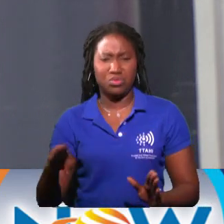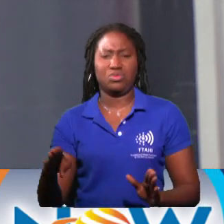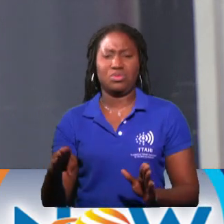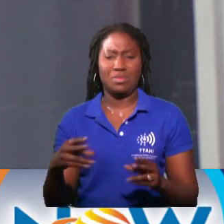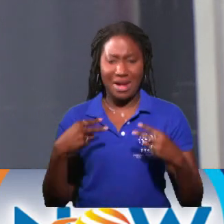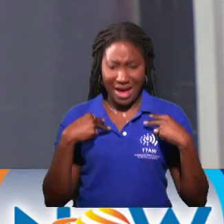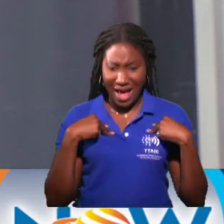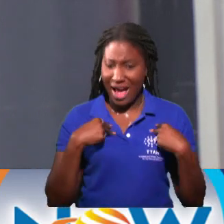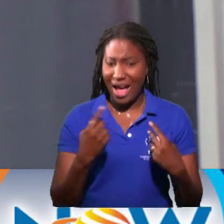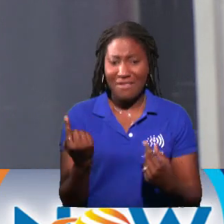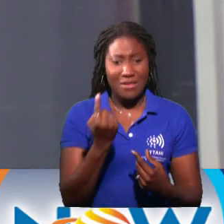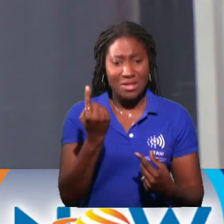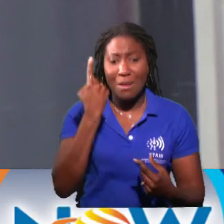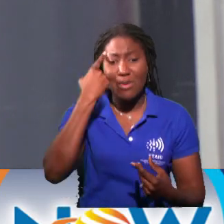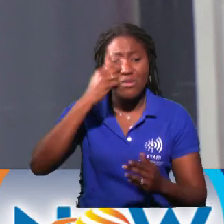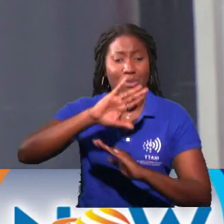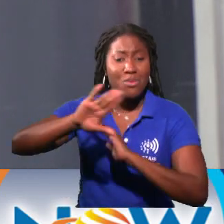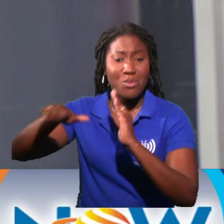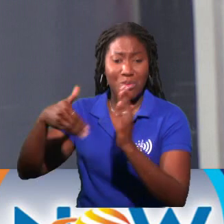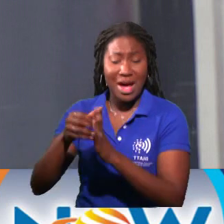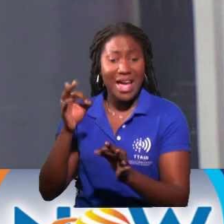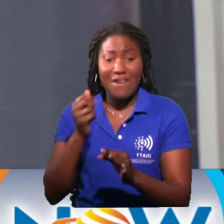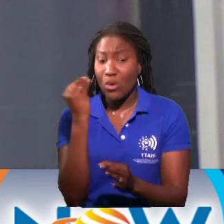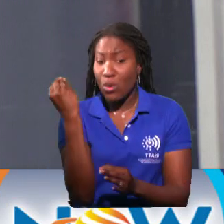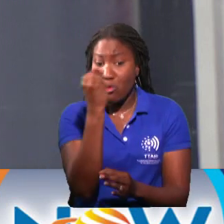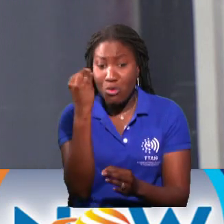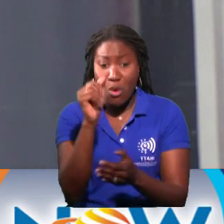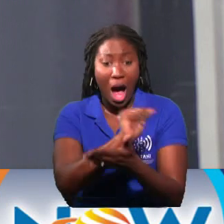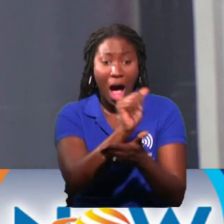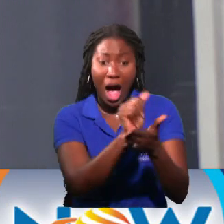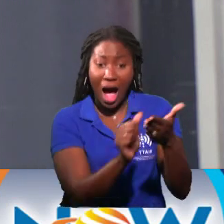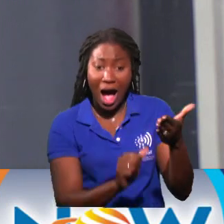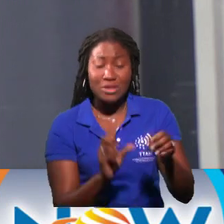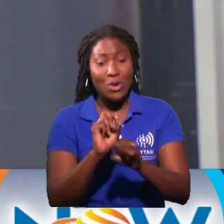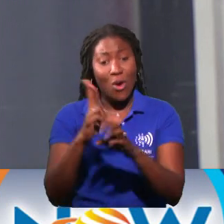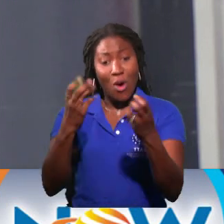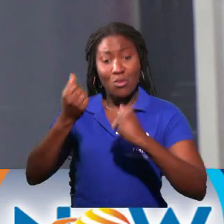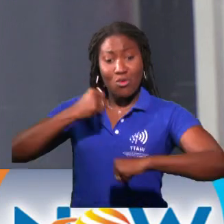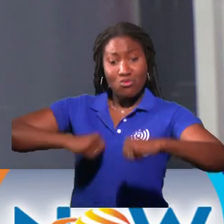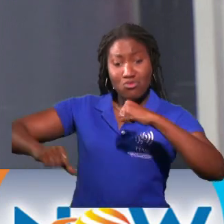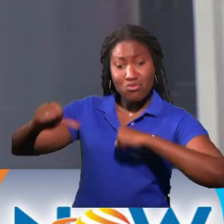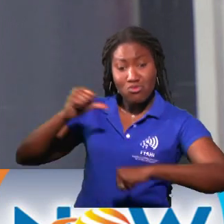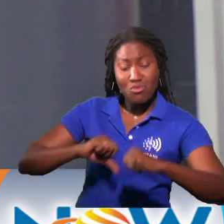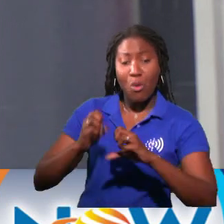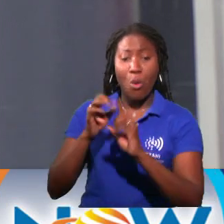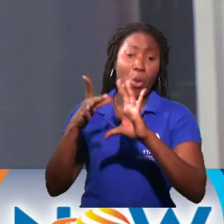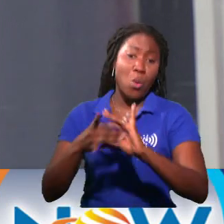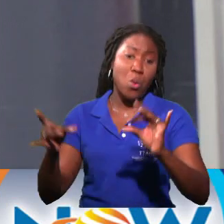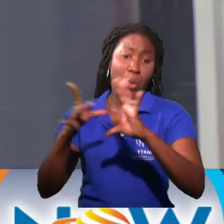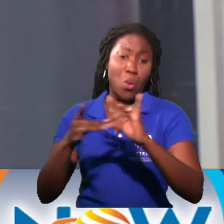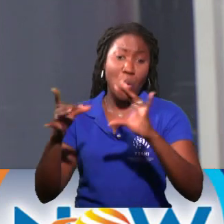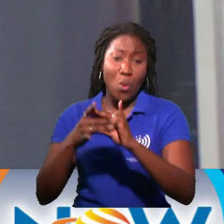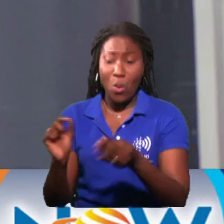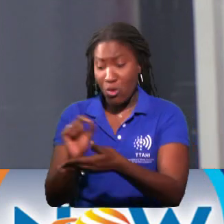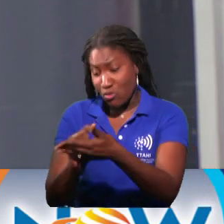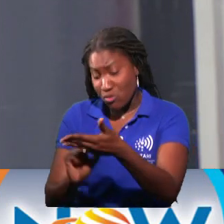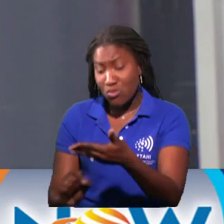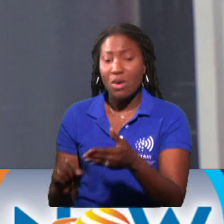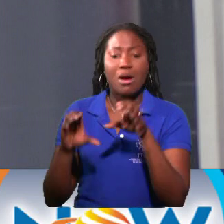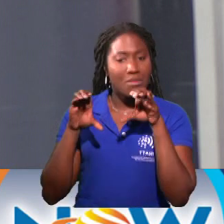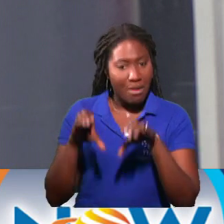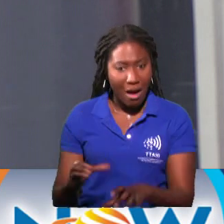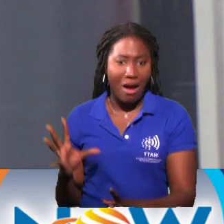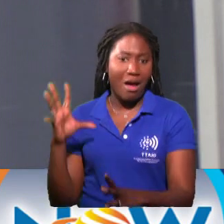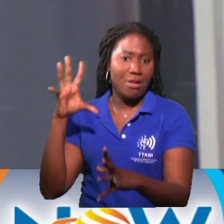is something for everyone. So if you're an art lover, if you're into film and want to go into science fiction, Fantastic Fridays workshop is absolutely awesome to